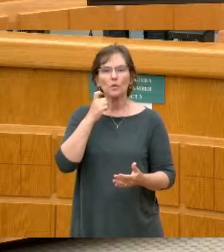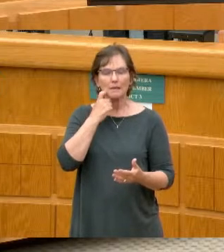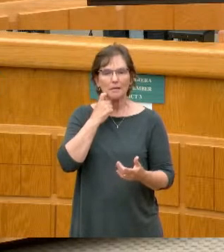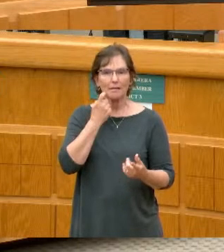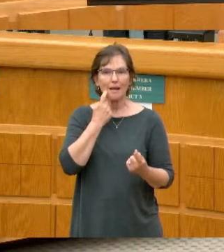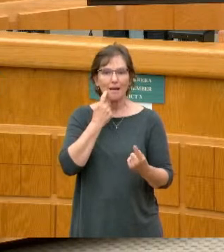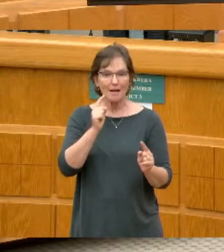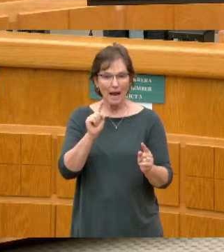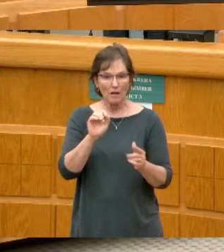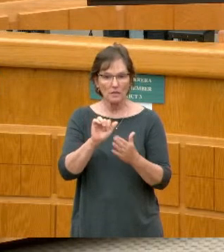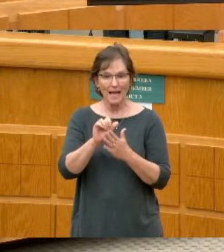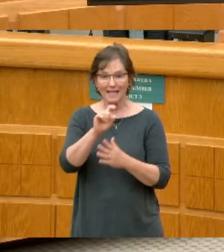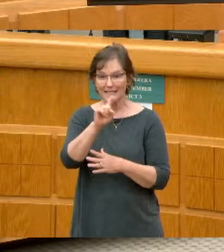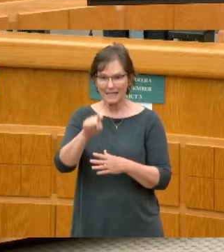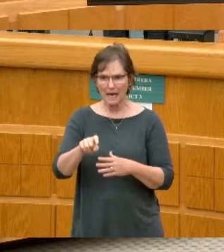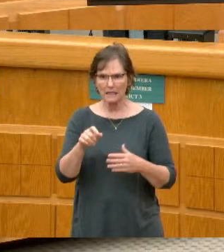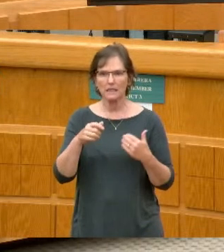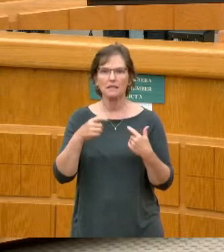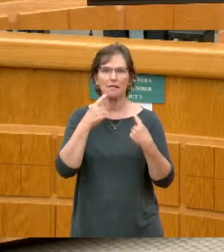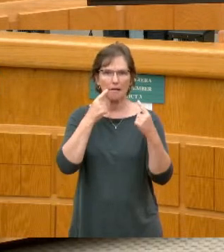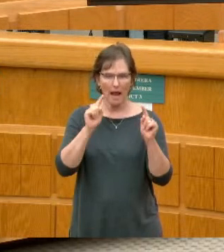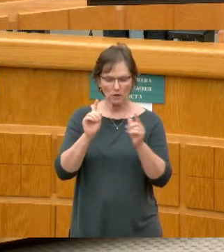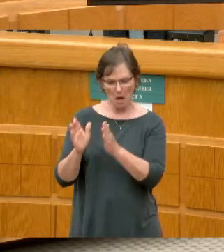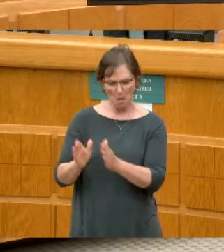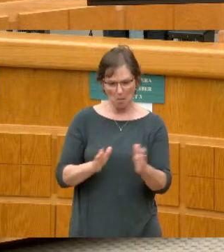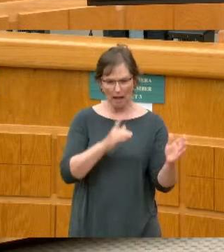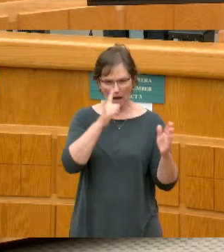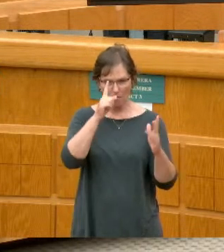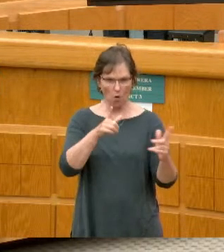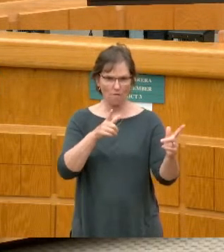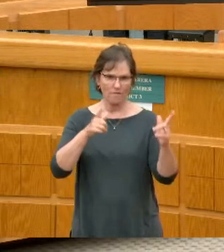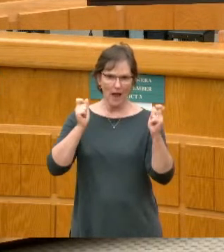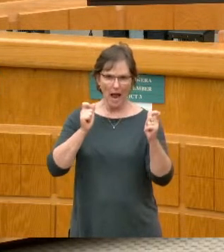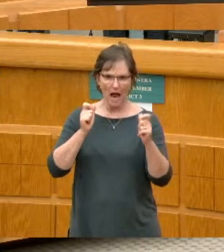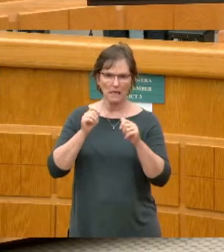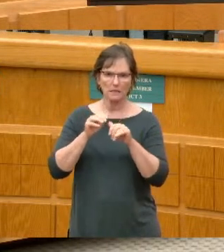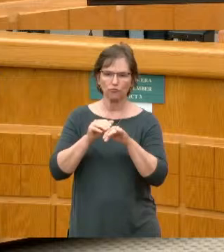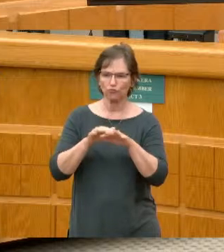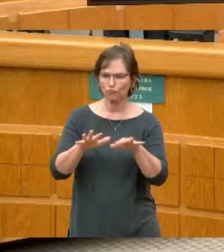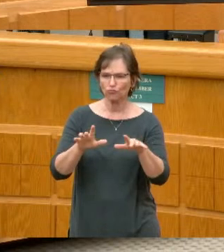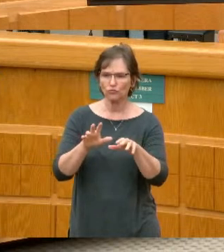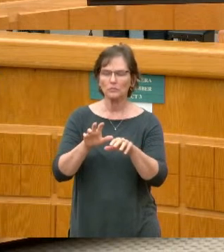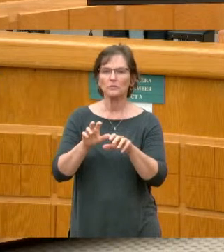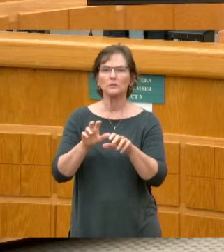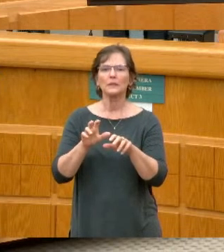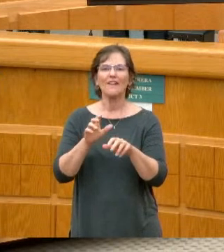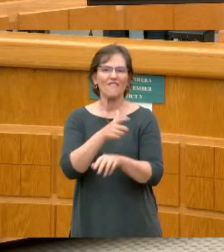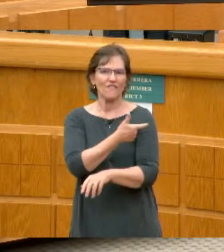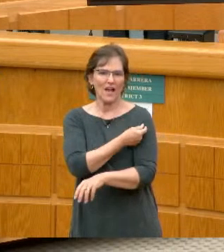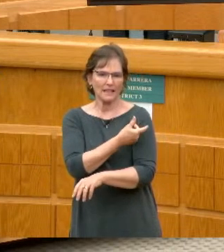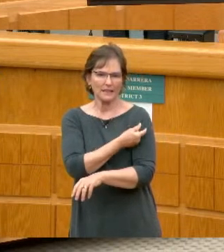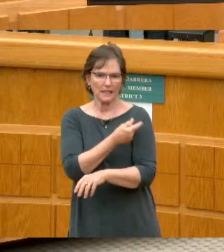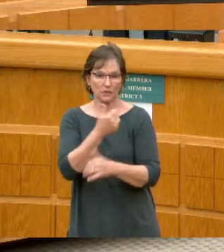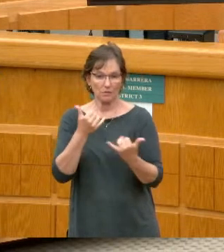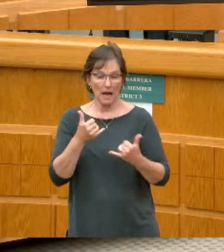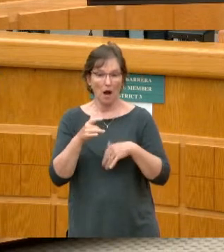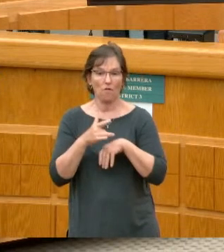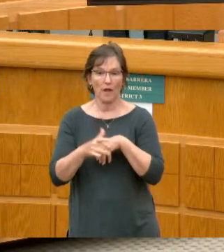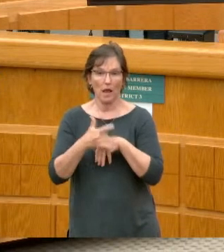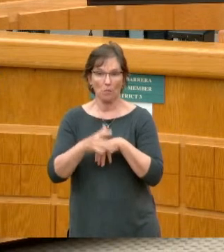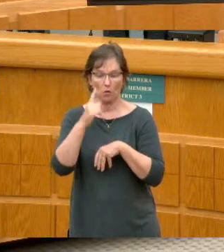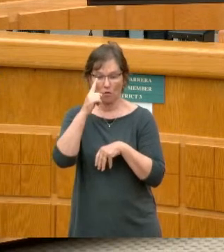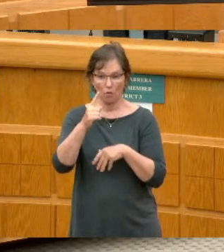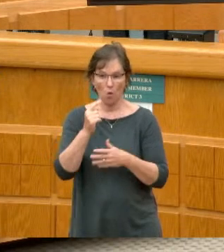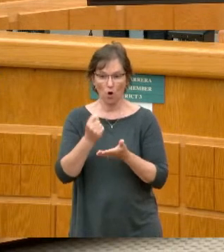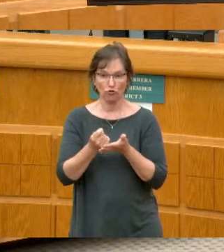also shared with you. So let's begin with the governor's announcement regarding therapeutics and vaccines.